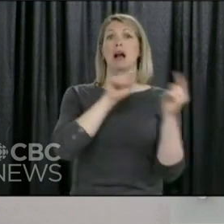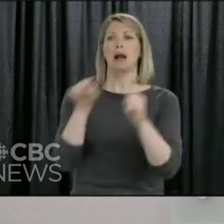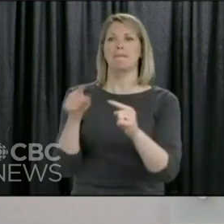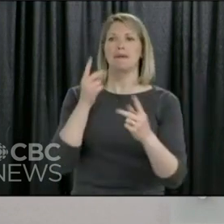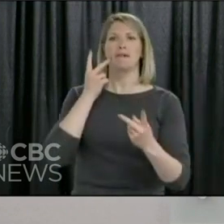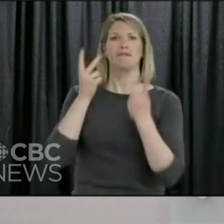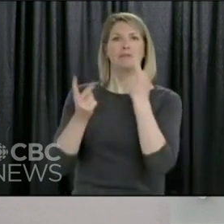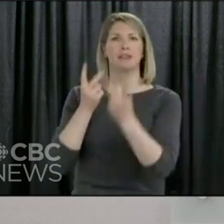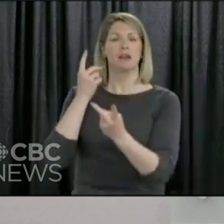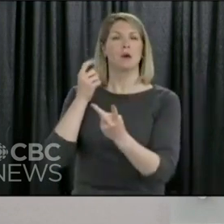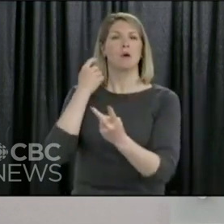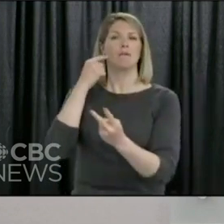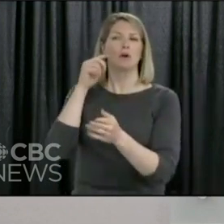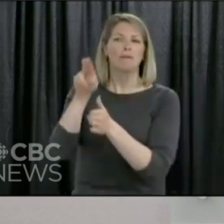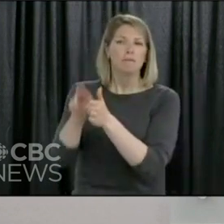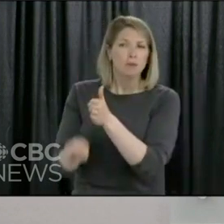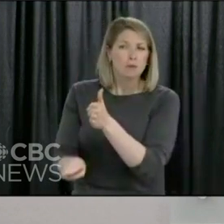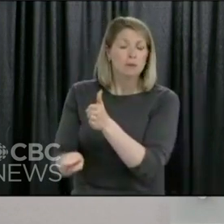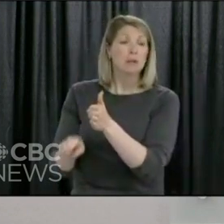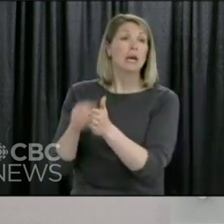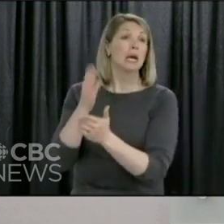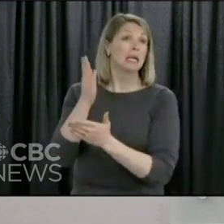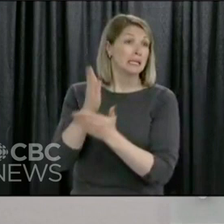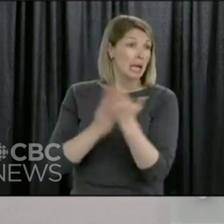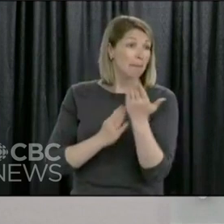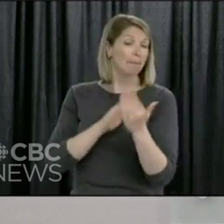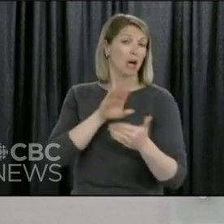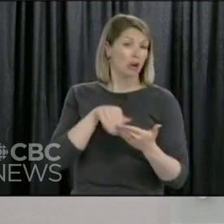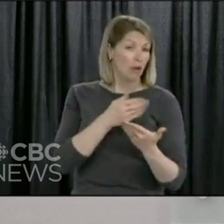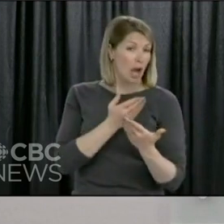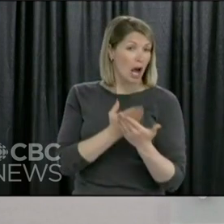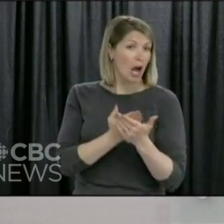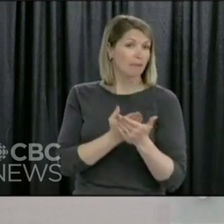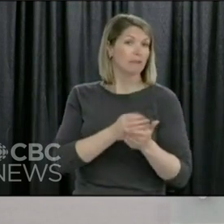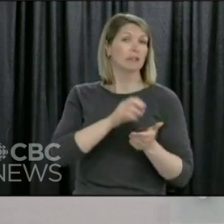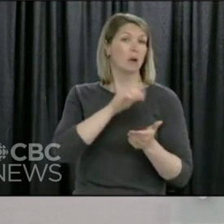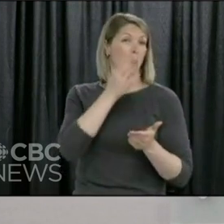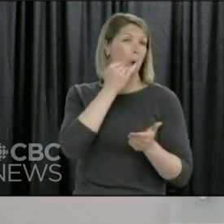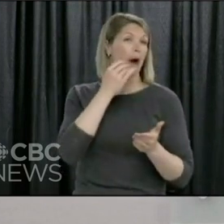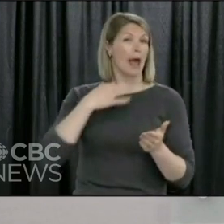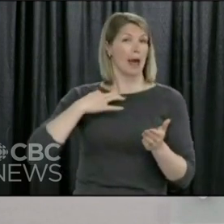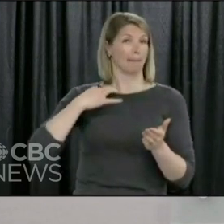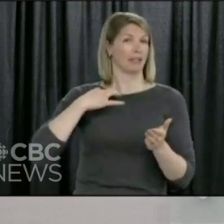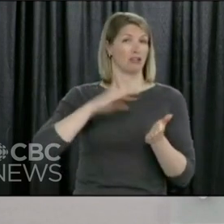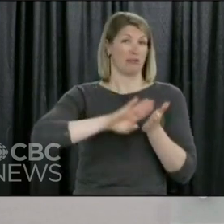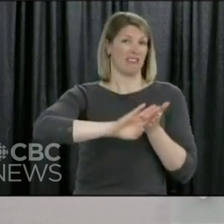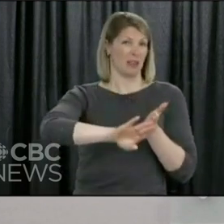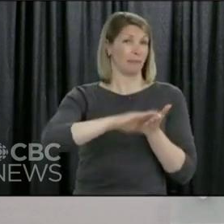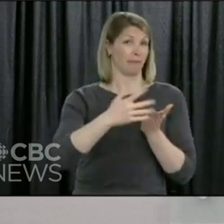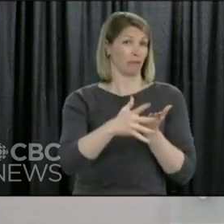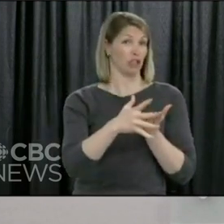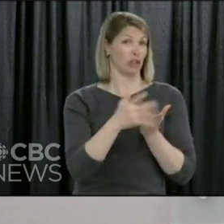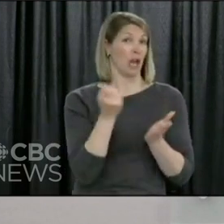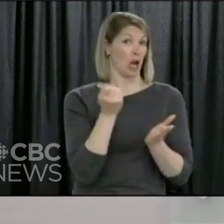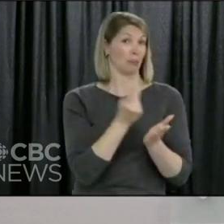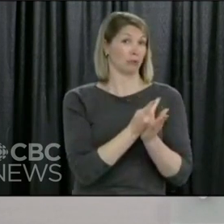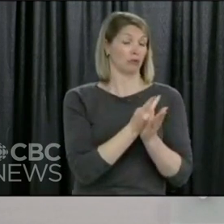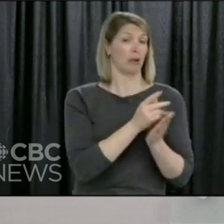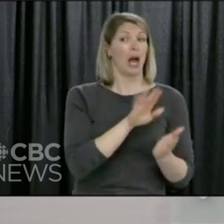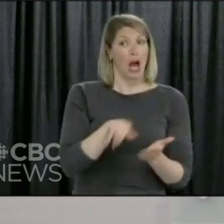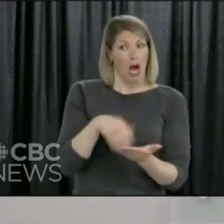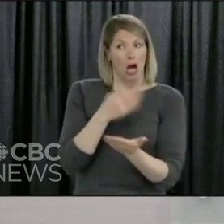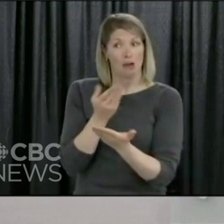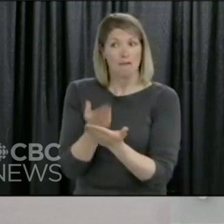and the funeral is to happen in the next few days, how does the self-isolation work in that case, knowing that there has to be 14 days, but yet a funeral